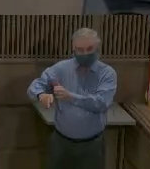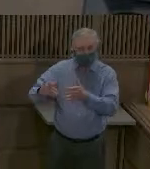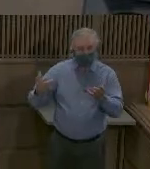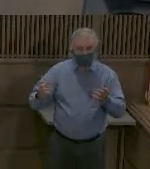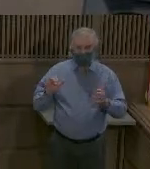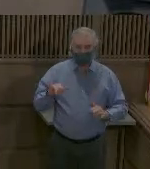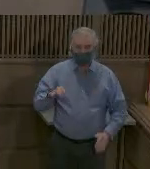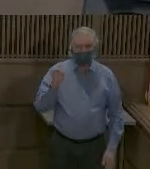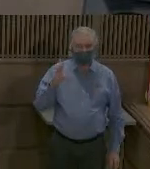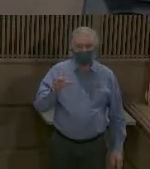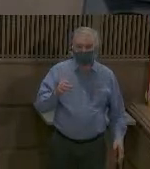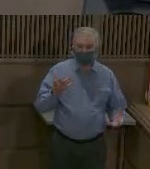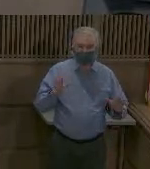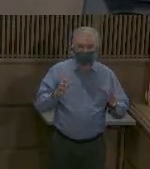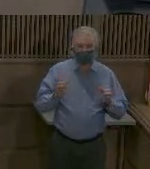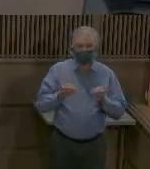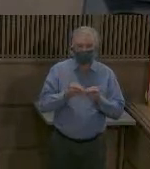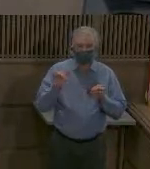Thank you.